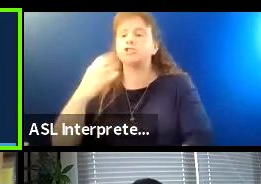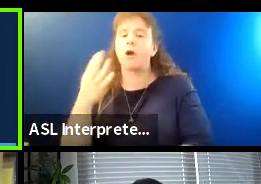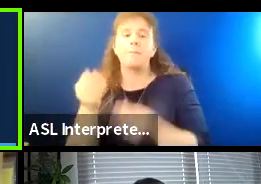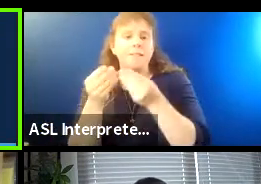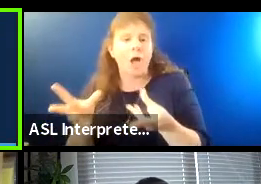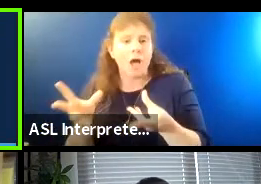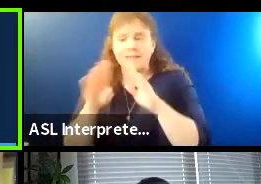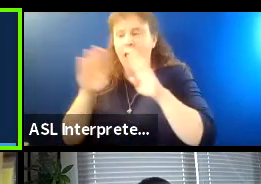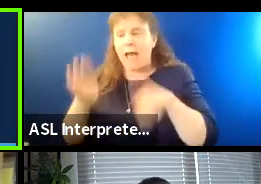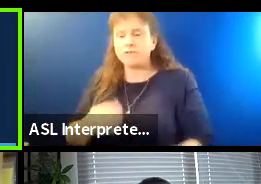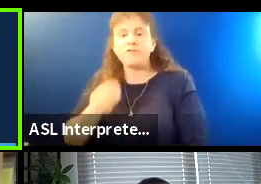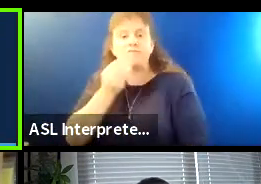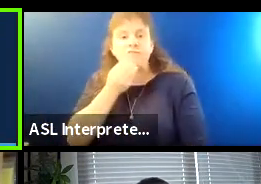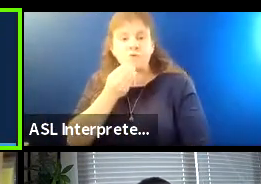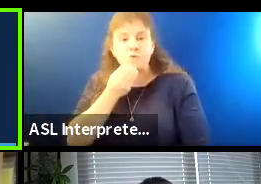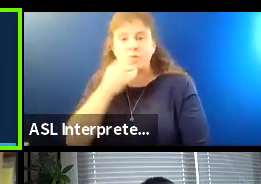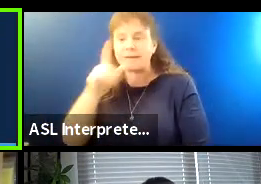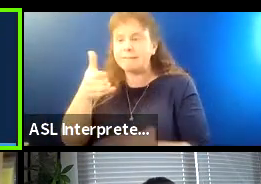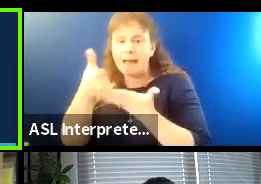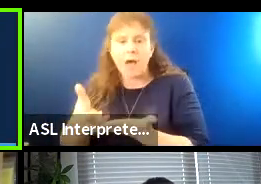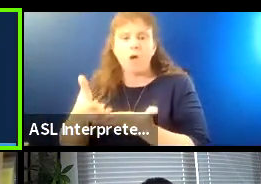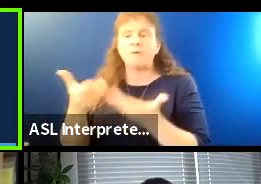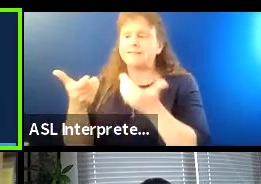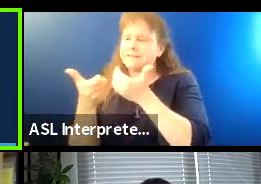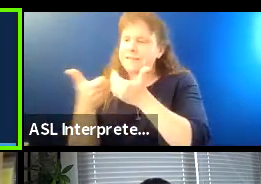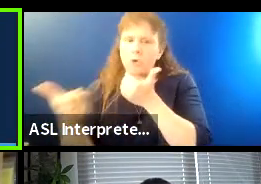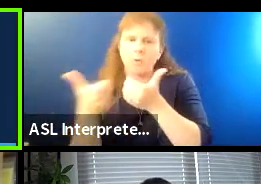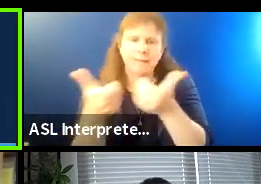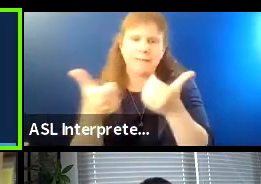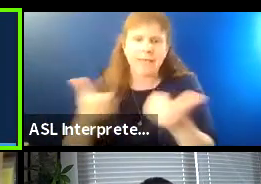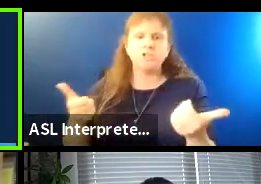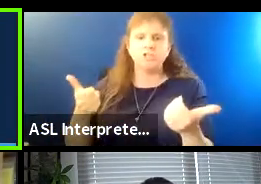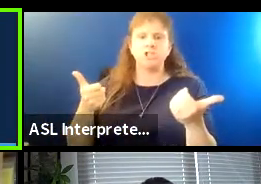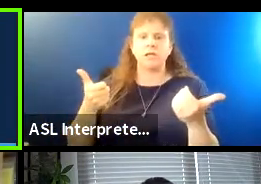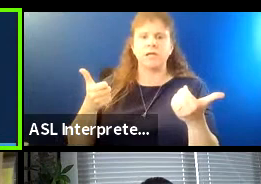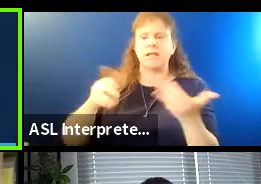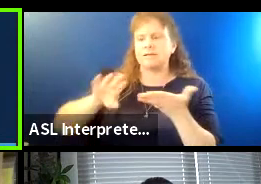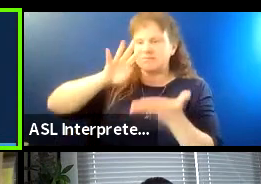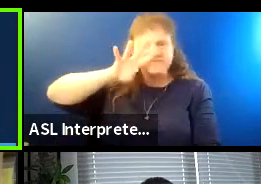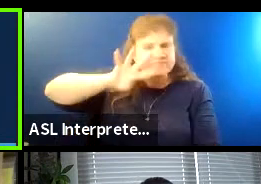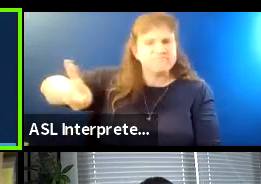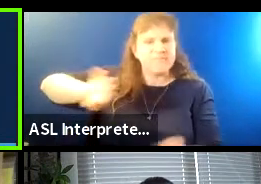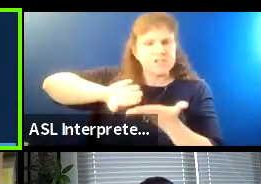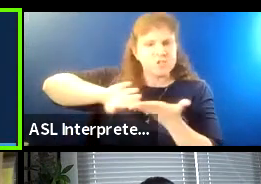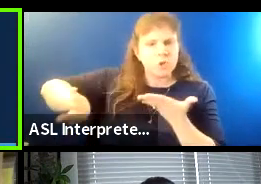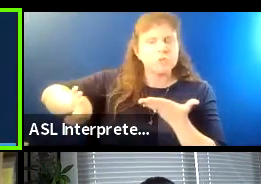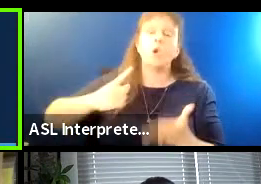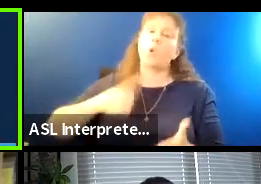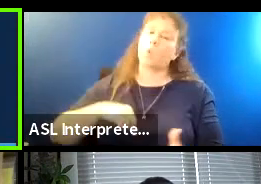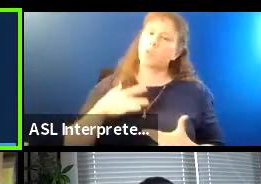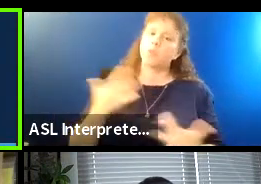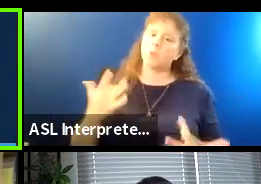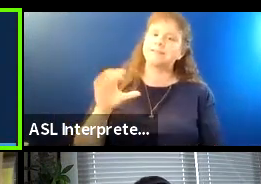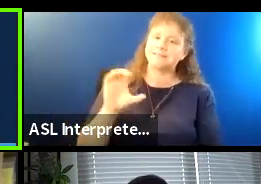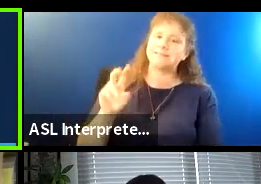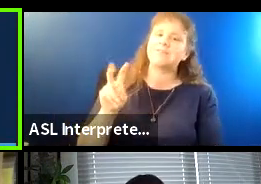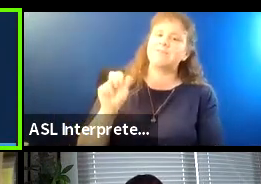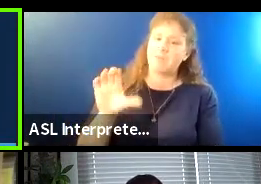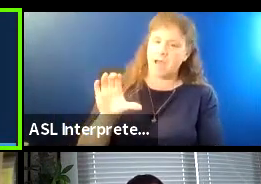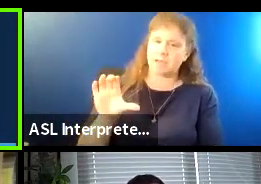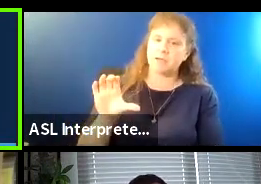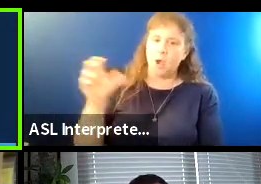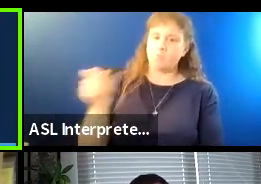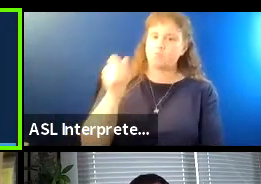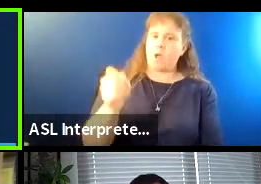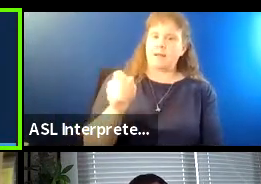security, segregation, disinvestment, exclusion, and displacement. We're thrilled that CVAC brought in the